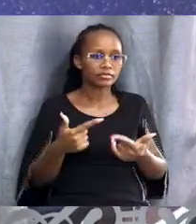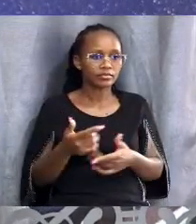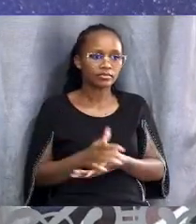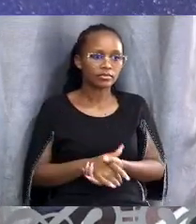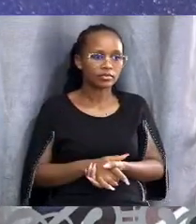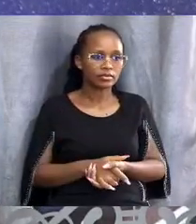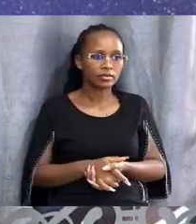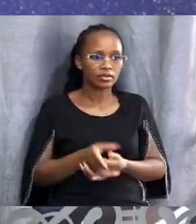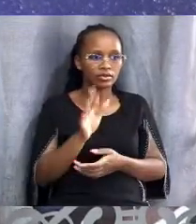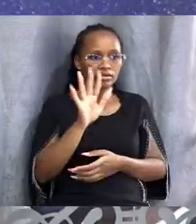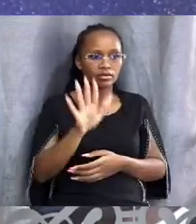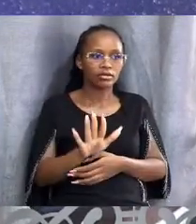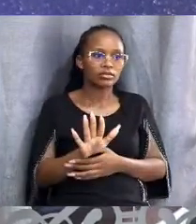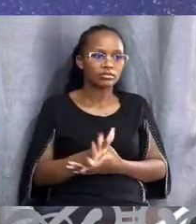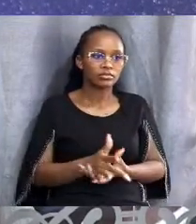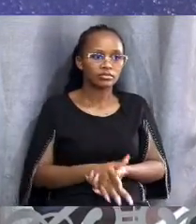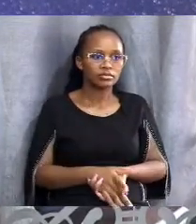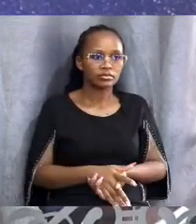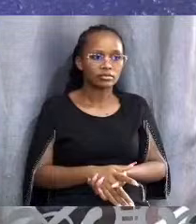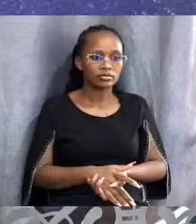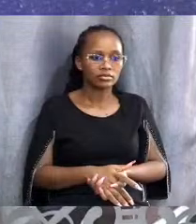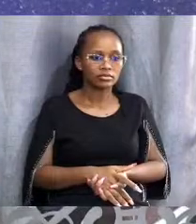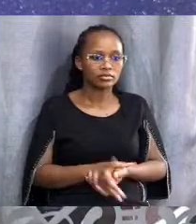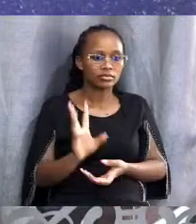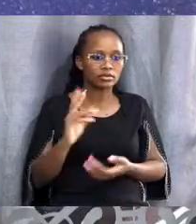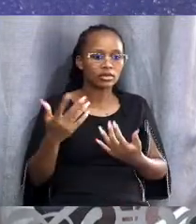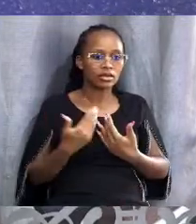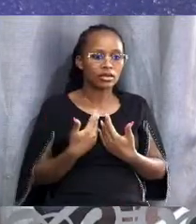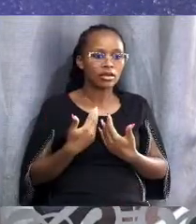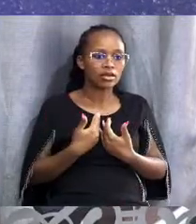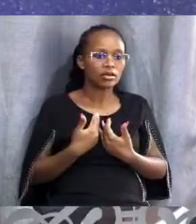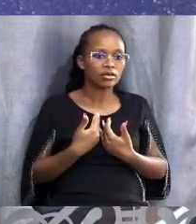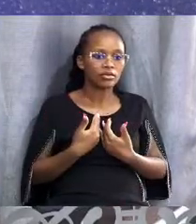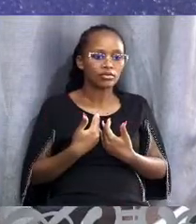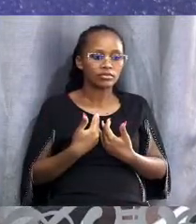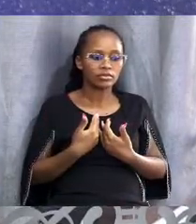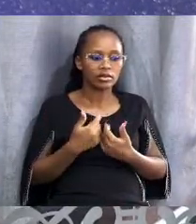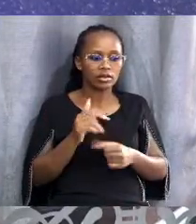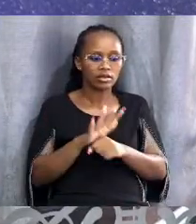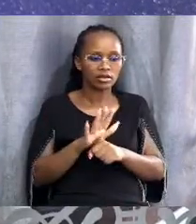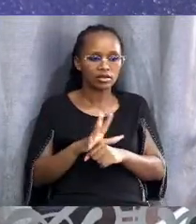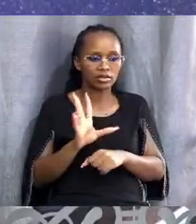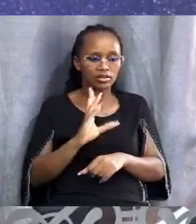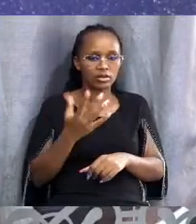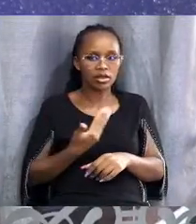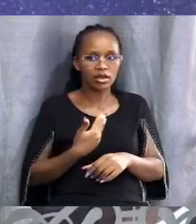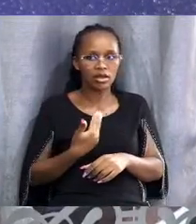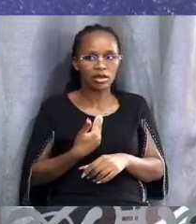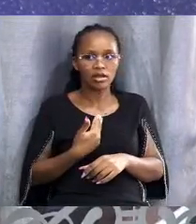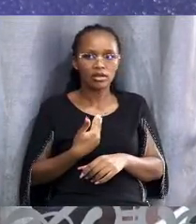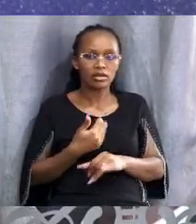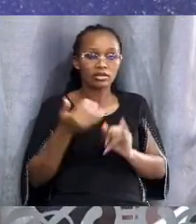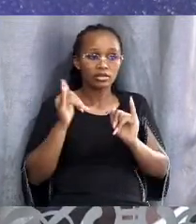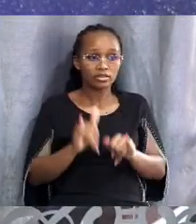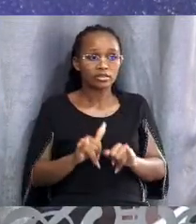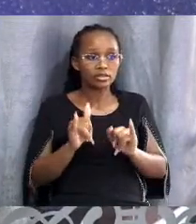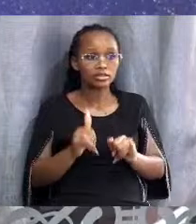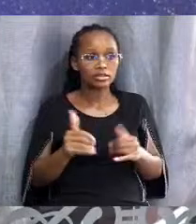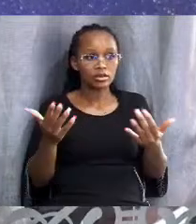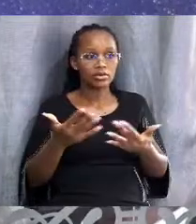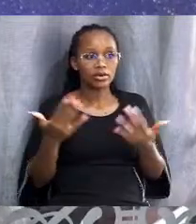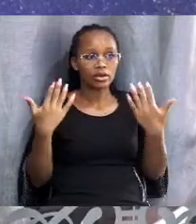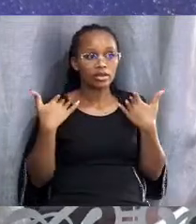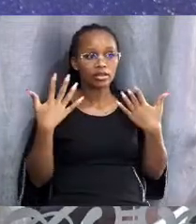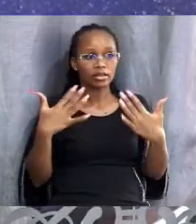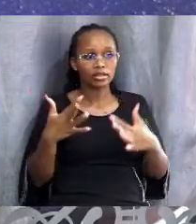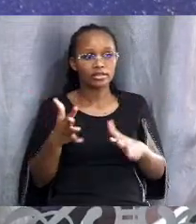for you grew even more. We had much hope on you, but seems you had to stay where the